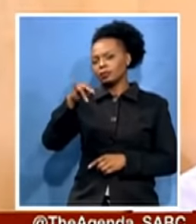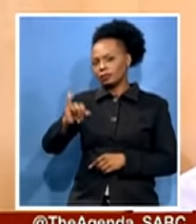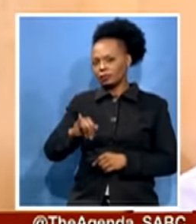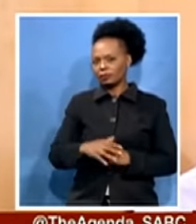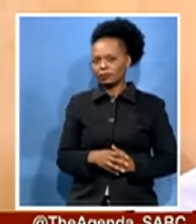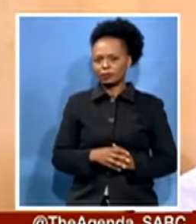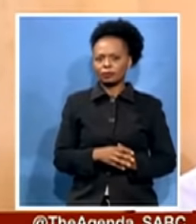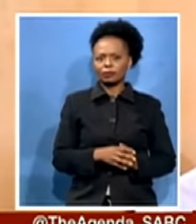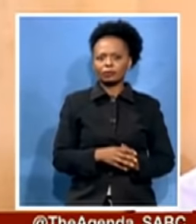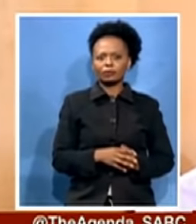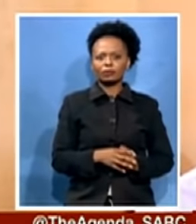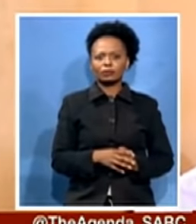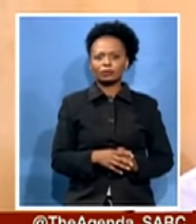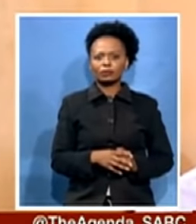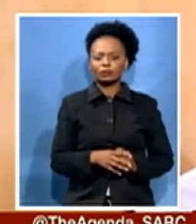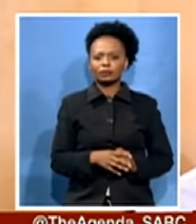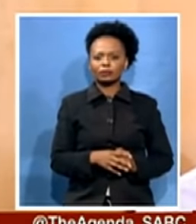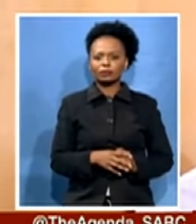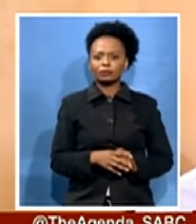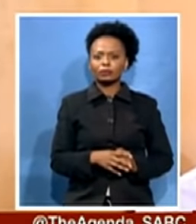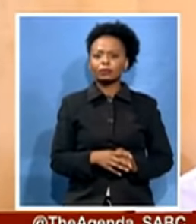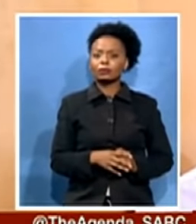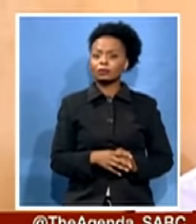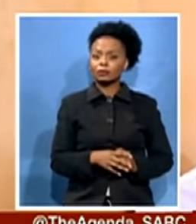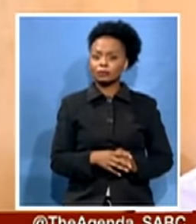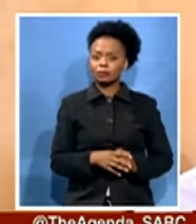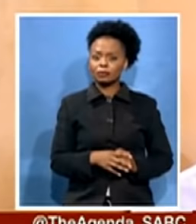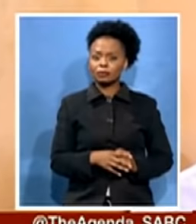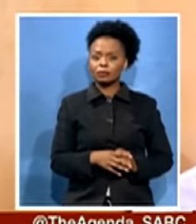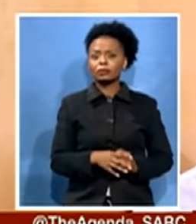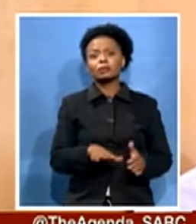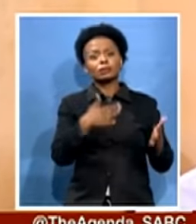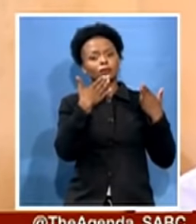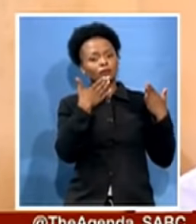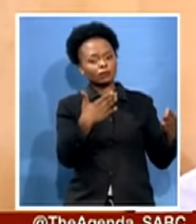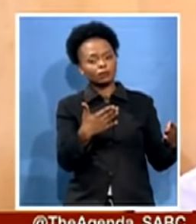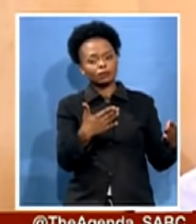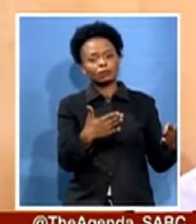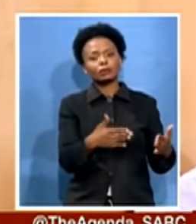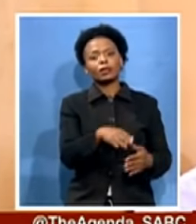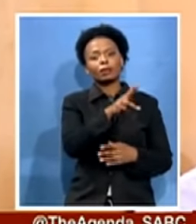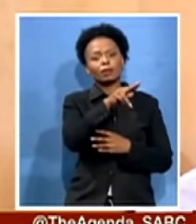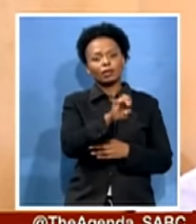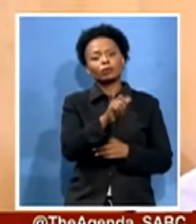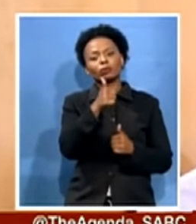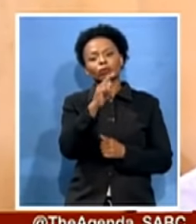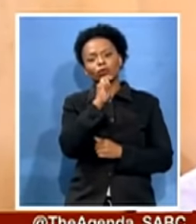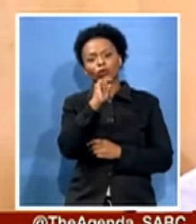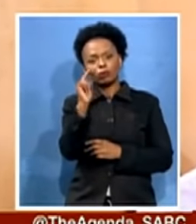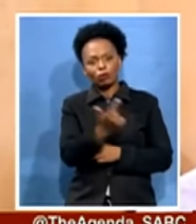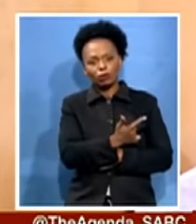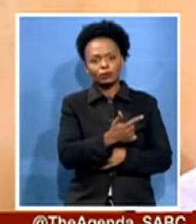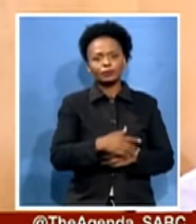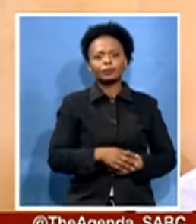Well, thank you very much, YouTube, Lynn, and good morning to our SABC viewers. We are here at Esikhaleni, the home of